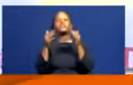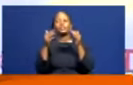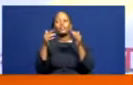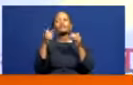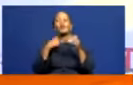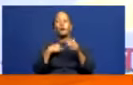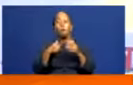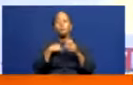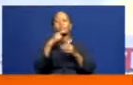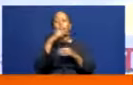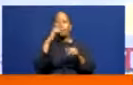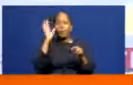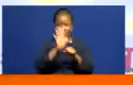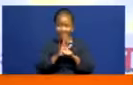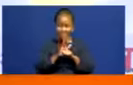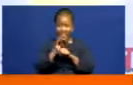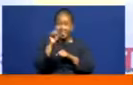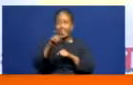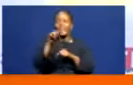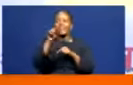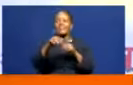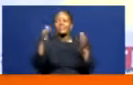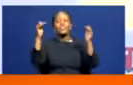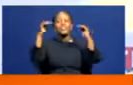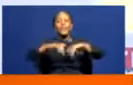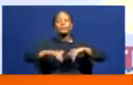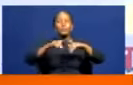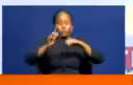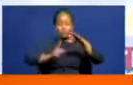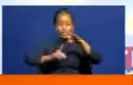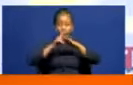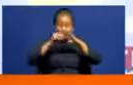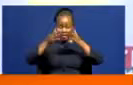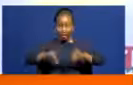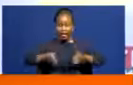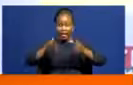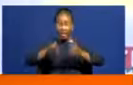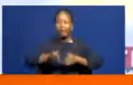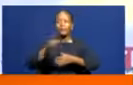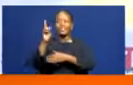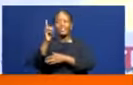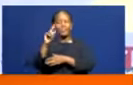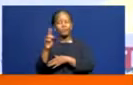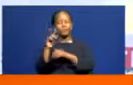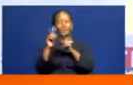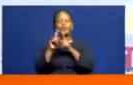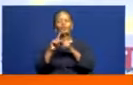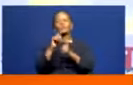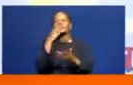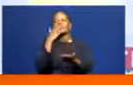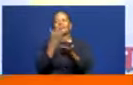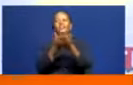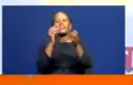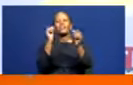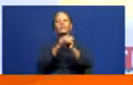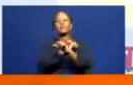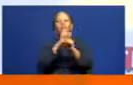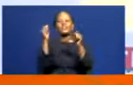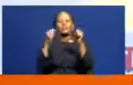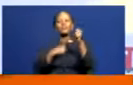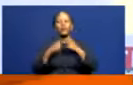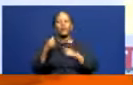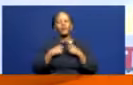an appeal that this summit be held here in Nairobi. And I want to thank President Kagame for having acceded to that